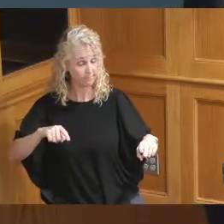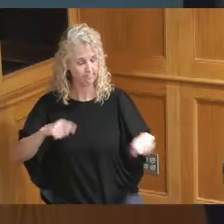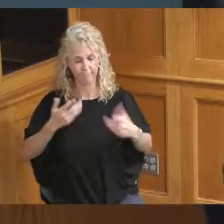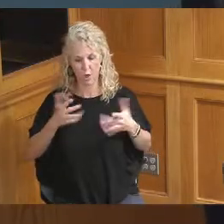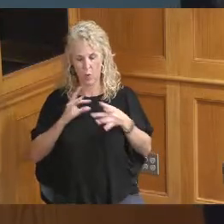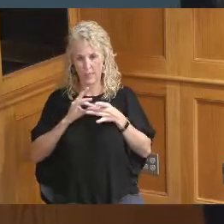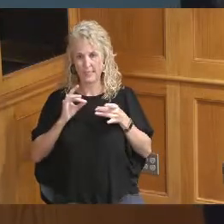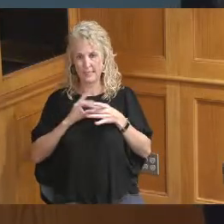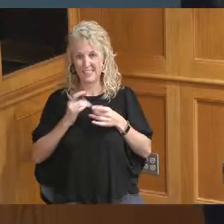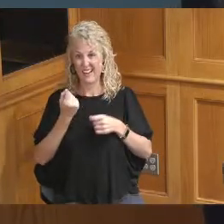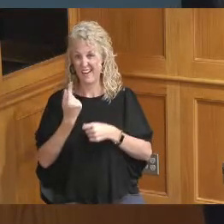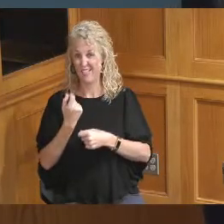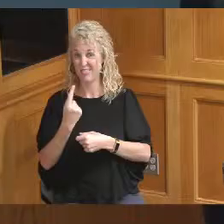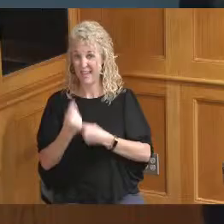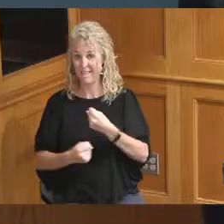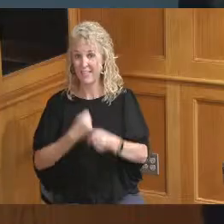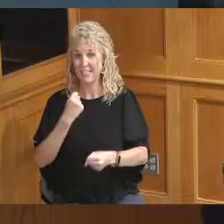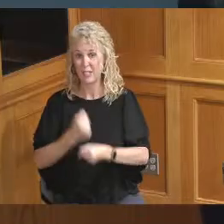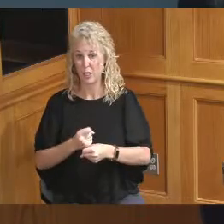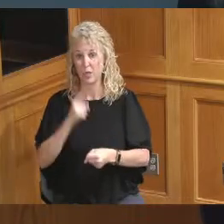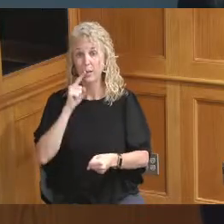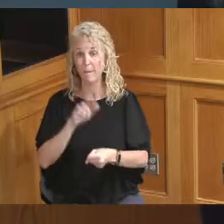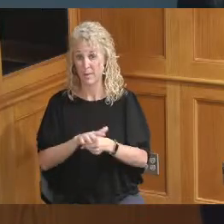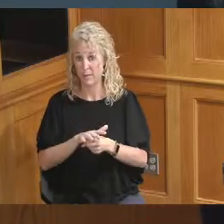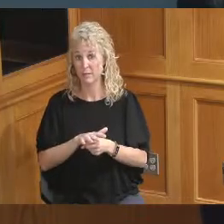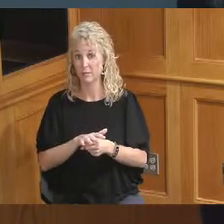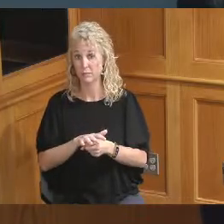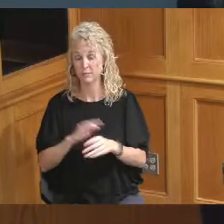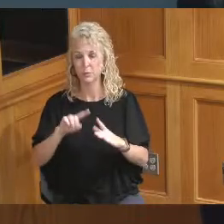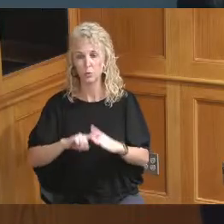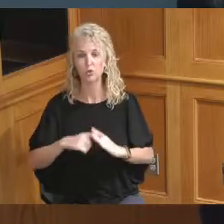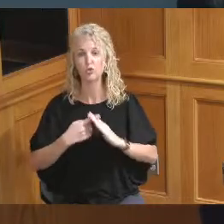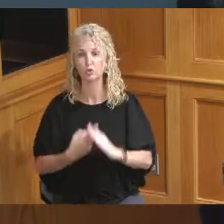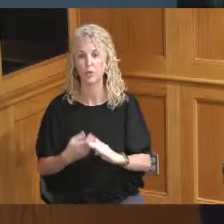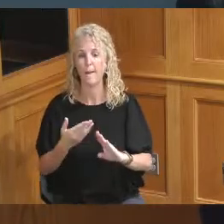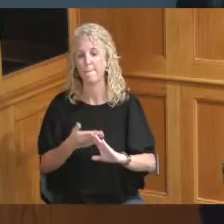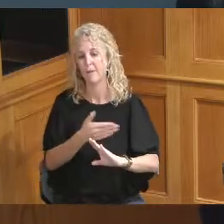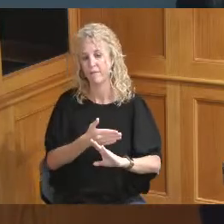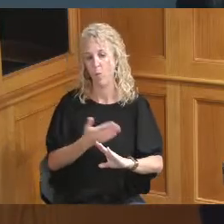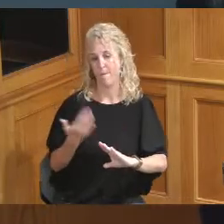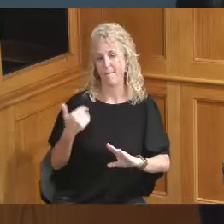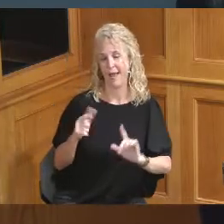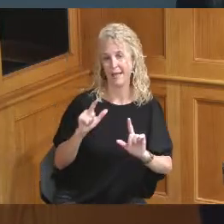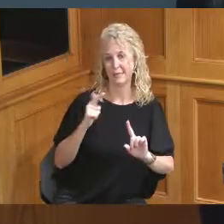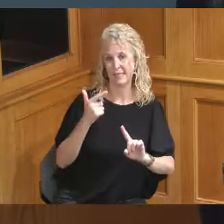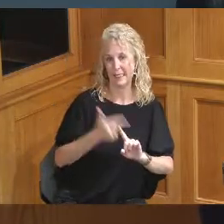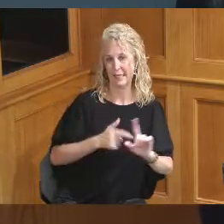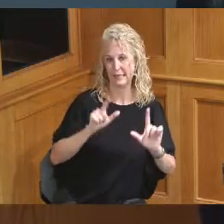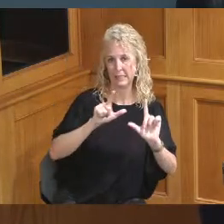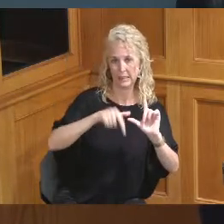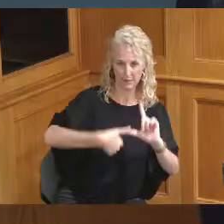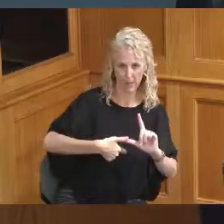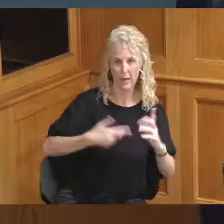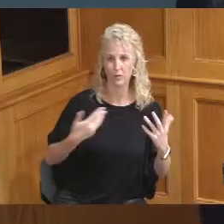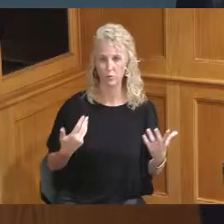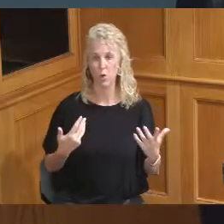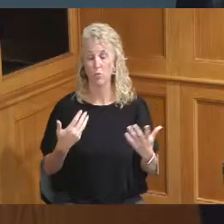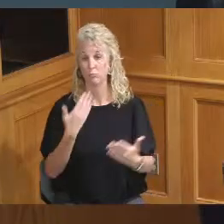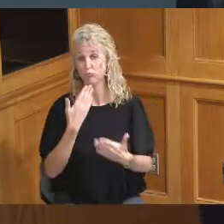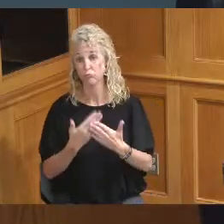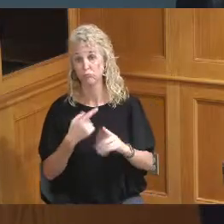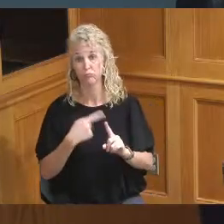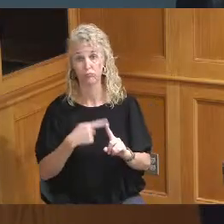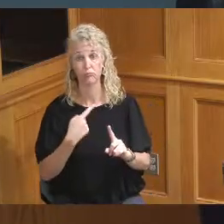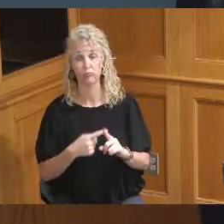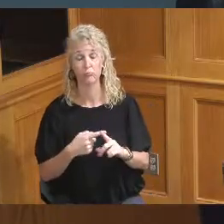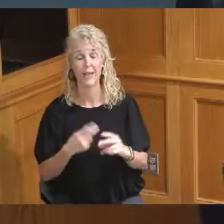an 11-year agreement because it will kick in before the old lease kicks out. And so that's good. And then we've got